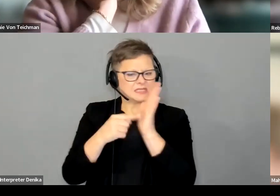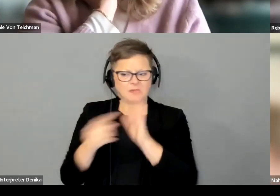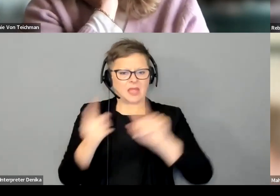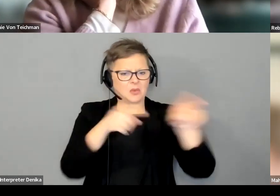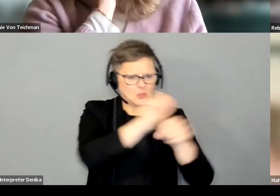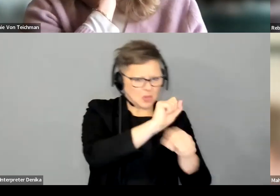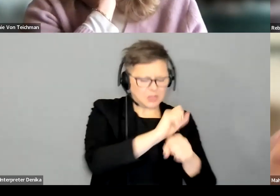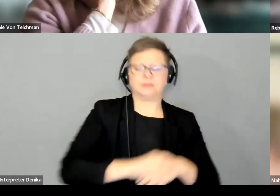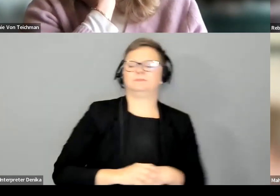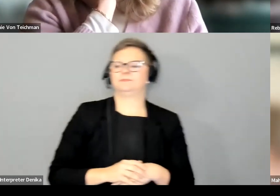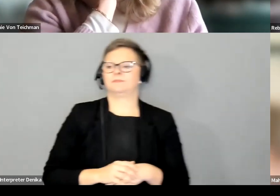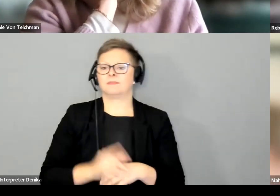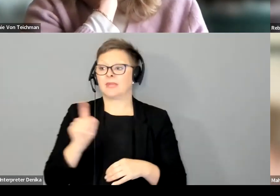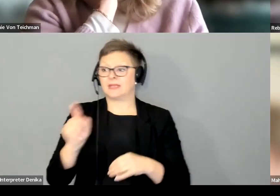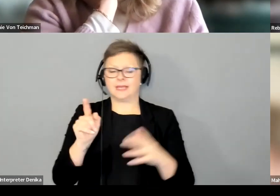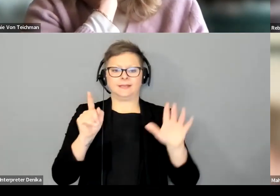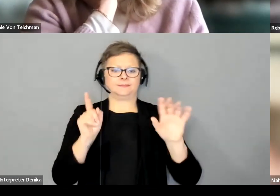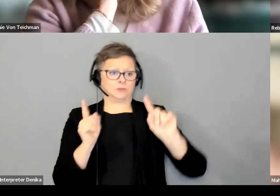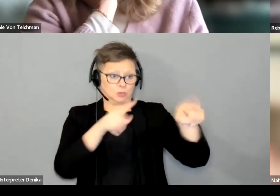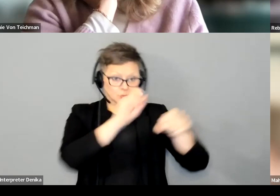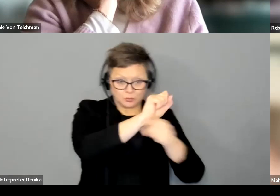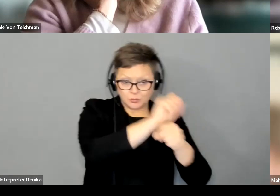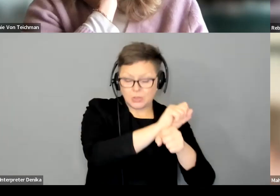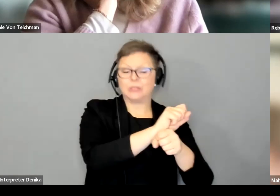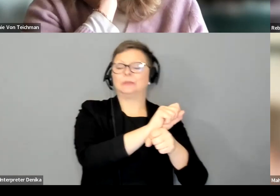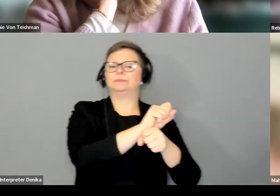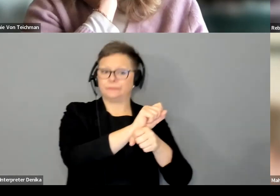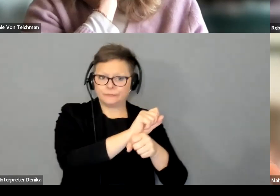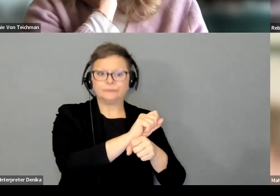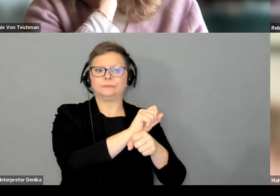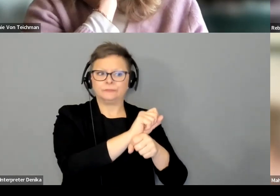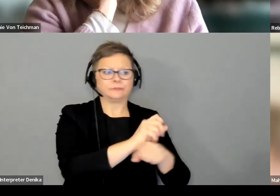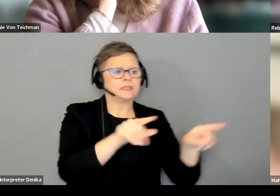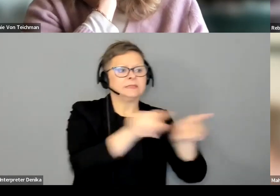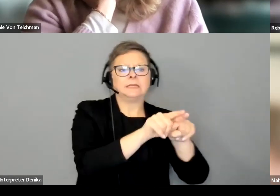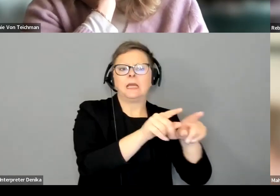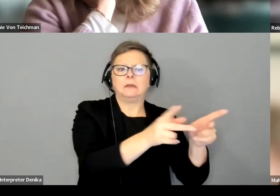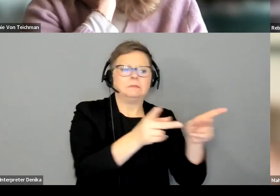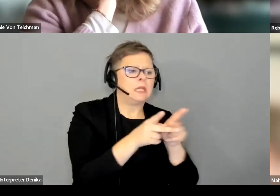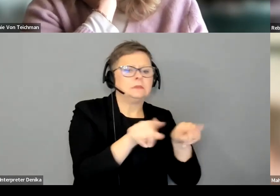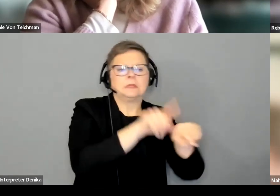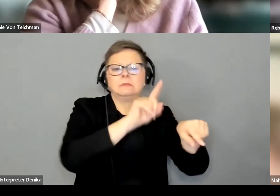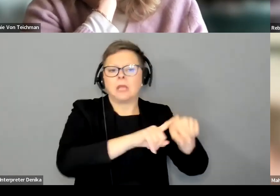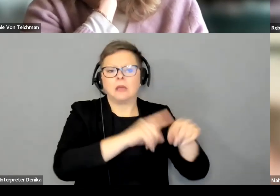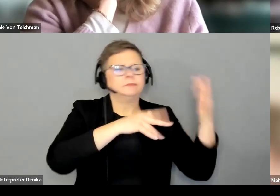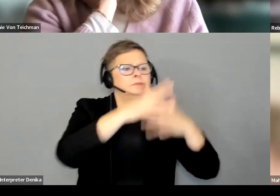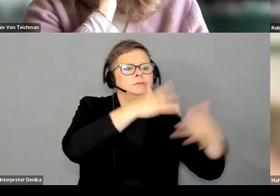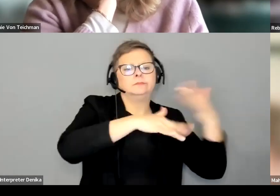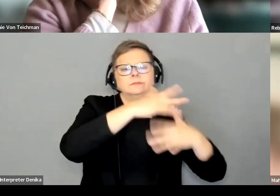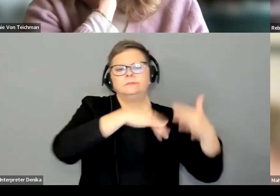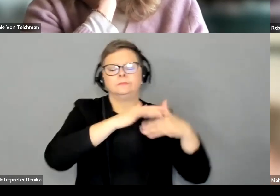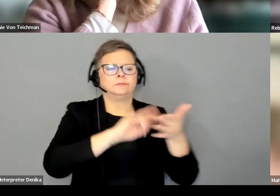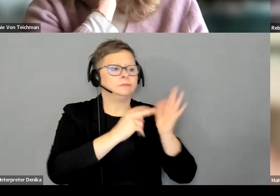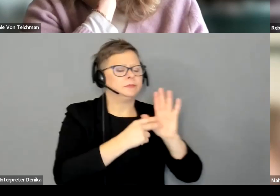all individuals, connect into the workplace through being in the same place at the same time as other people, being able to be spontaneous